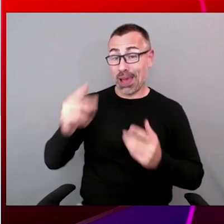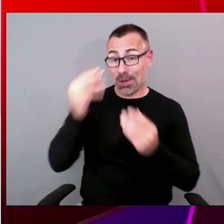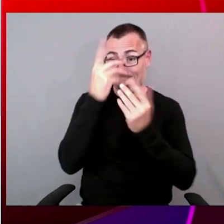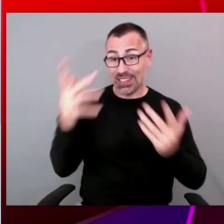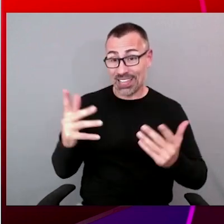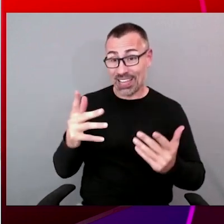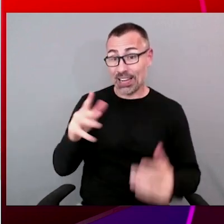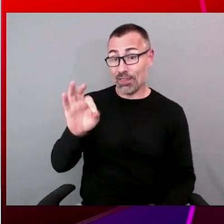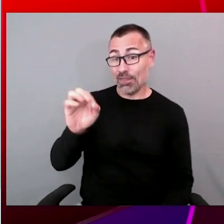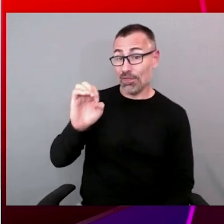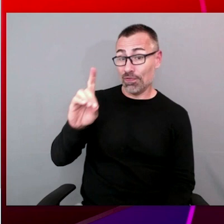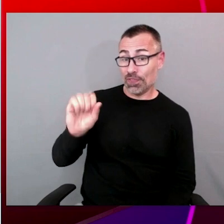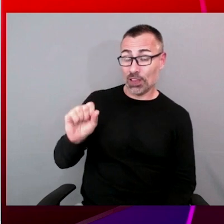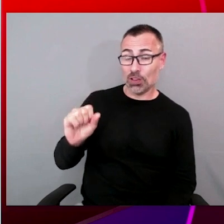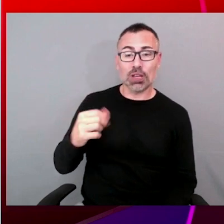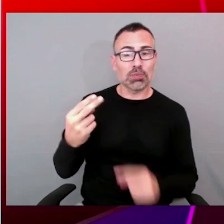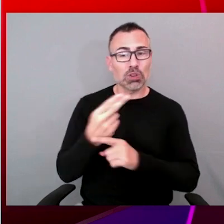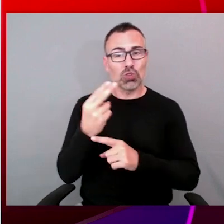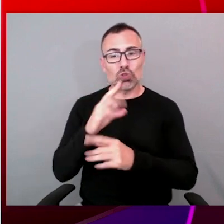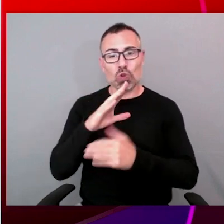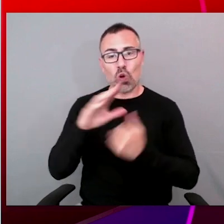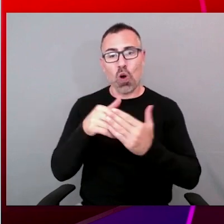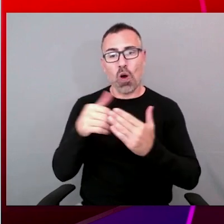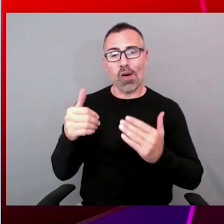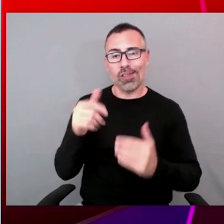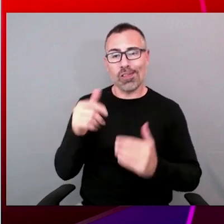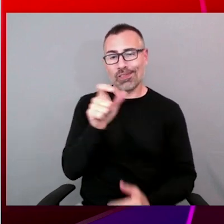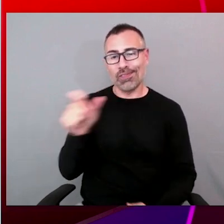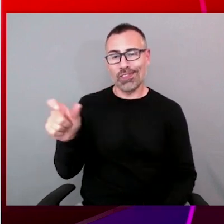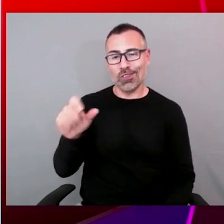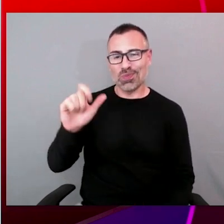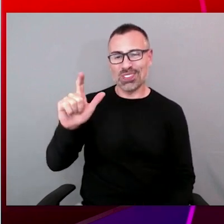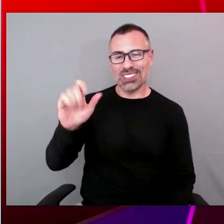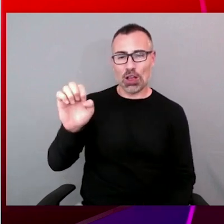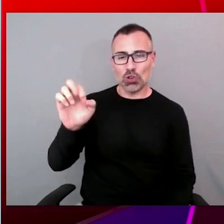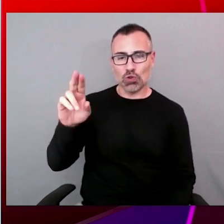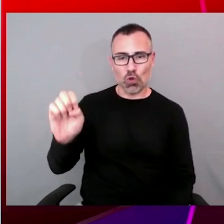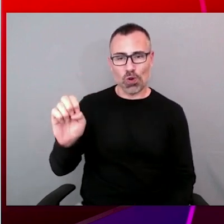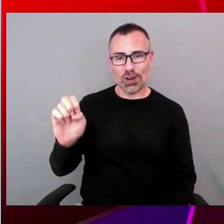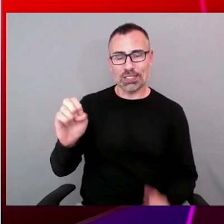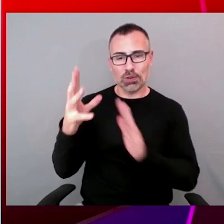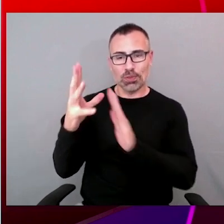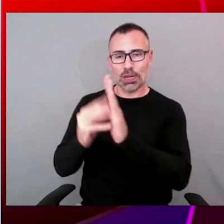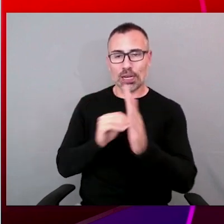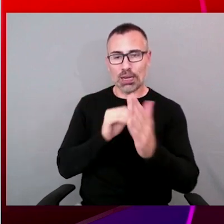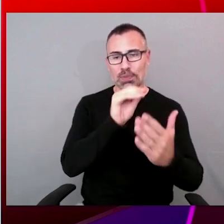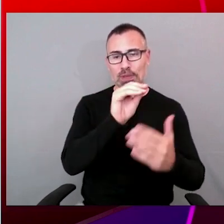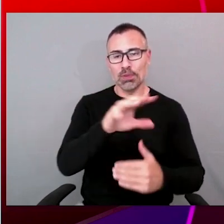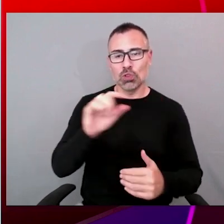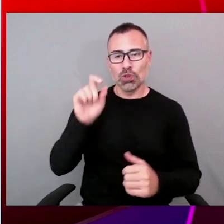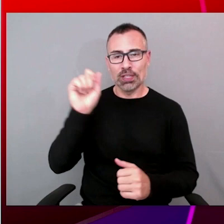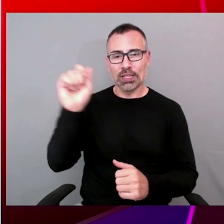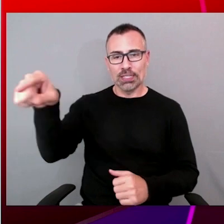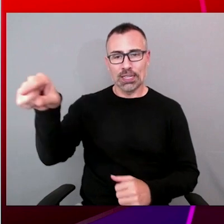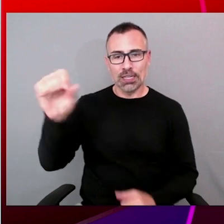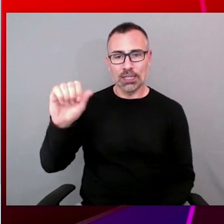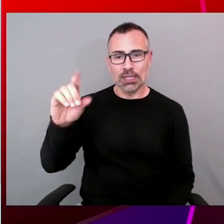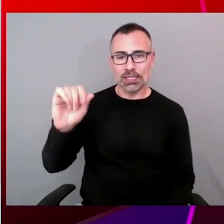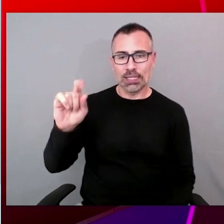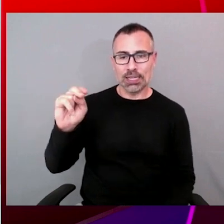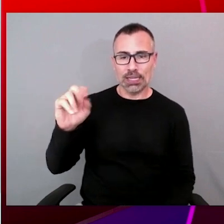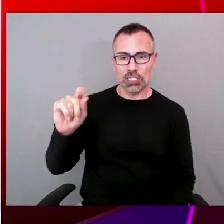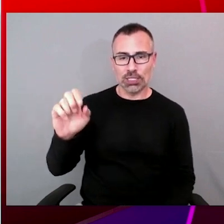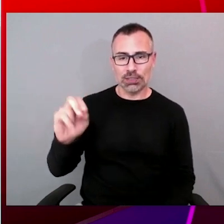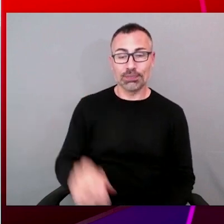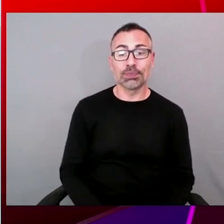fields from Salesforce and just replicate them over to the destination connector here. Okay. So here's a